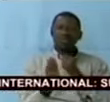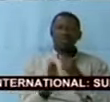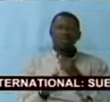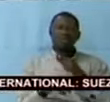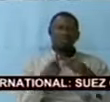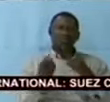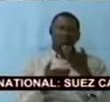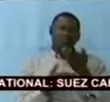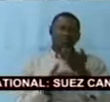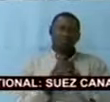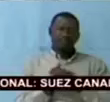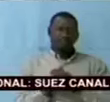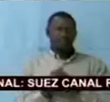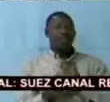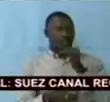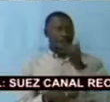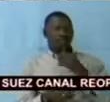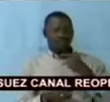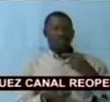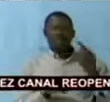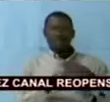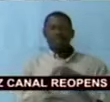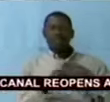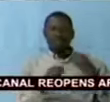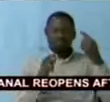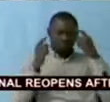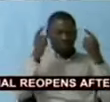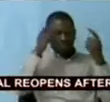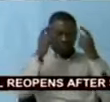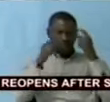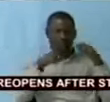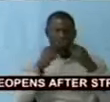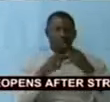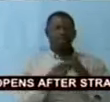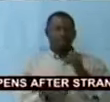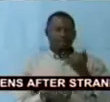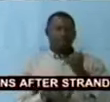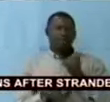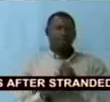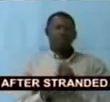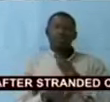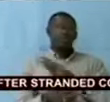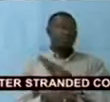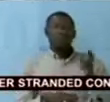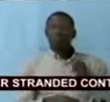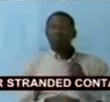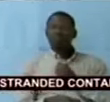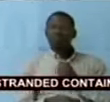that is obvious. I was worried. I was worried, but not afraid.